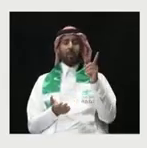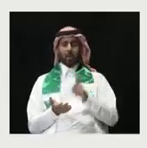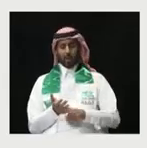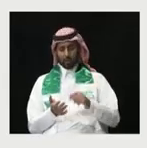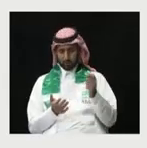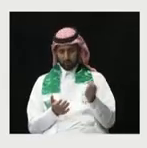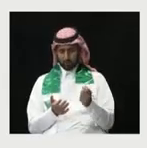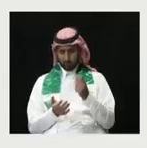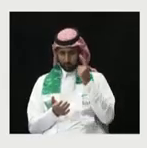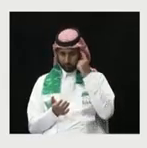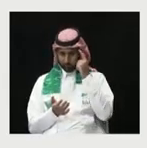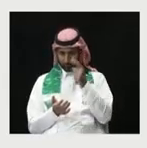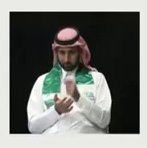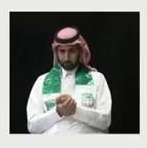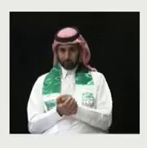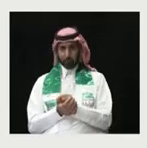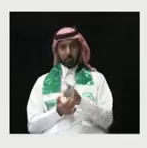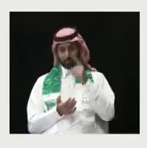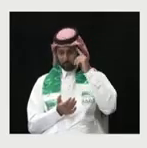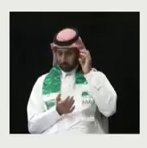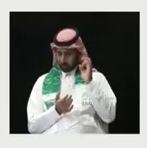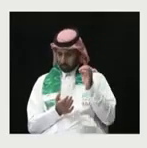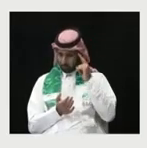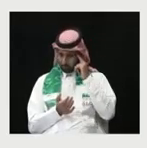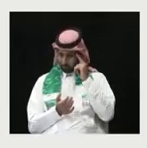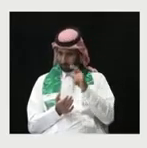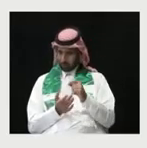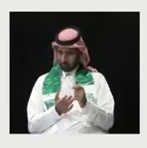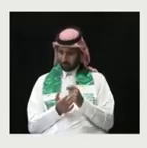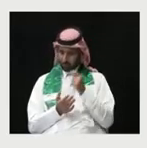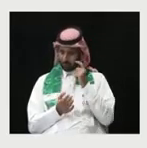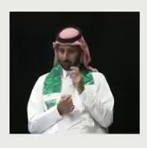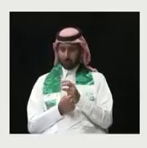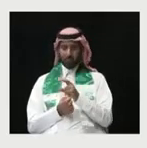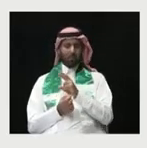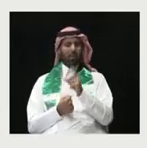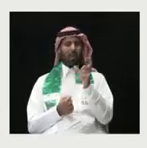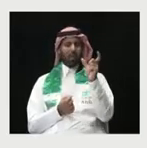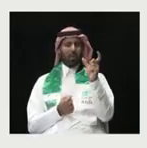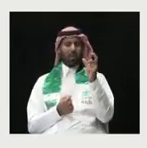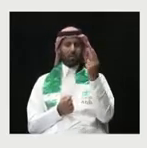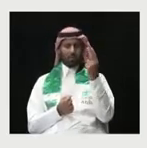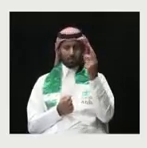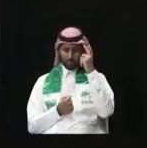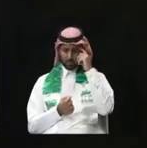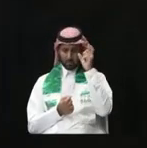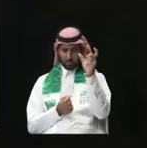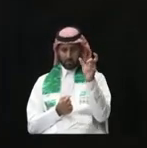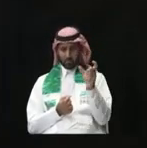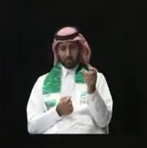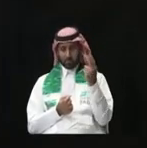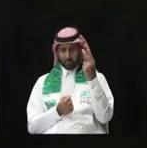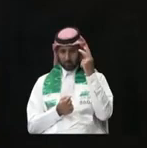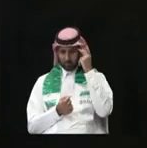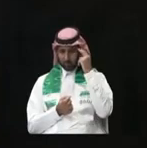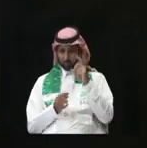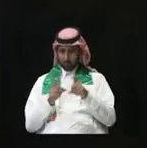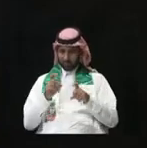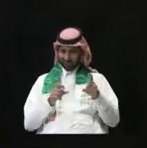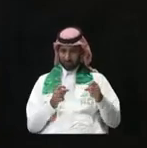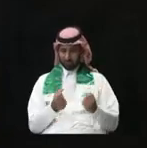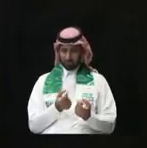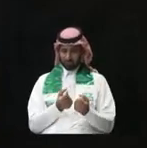them. Always make sure that you never write less than 2 sentences. Okay? Search the